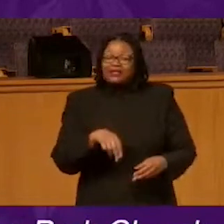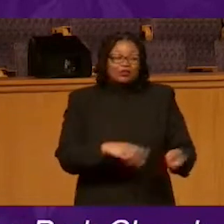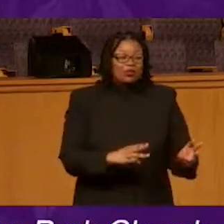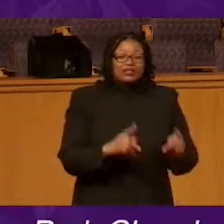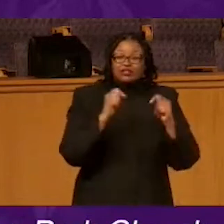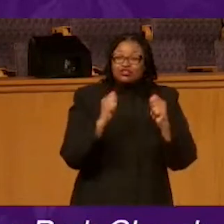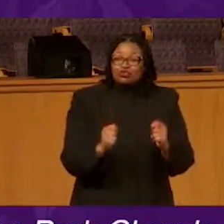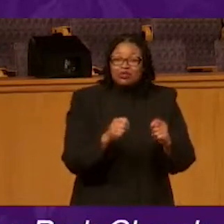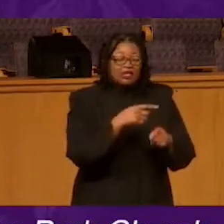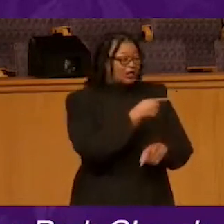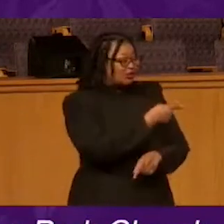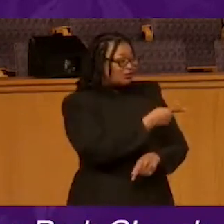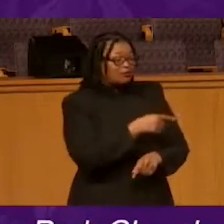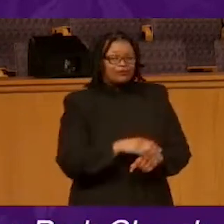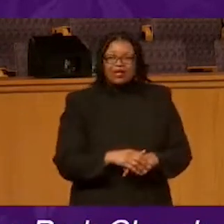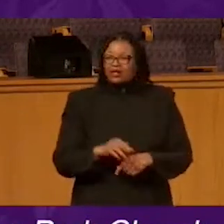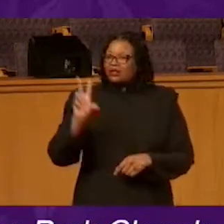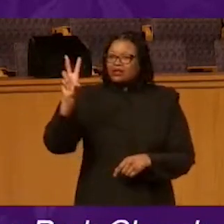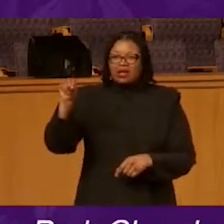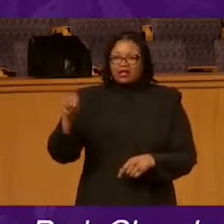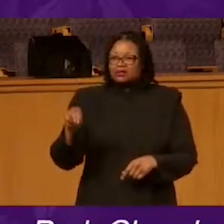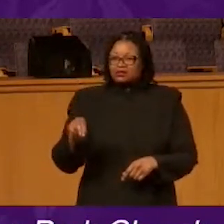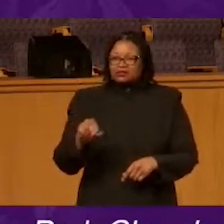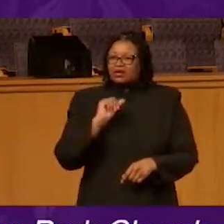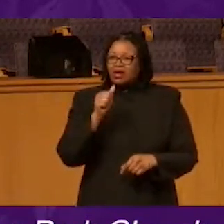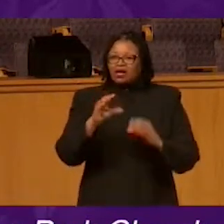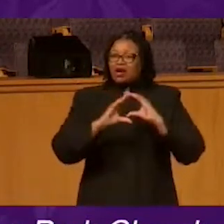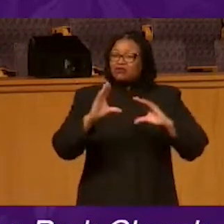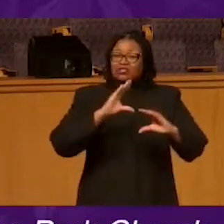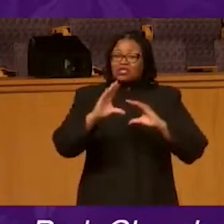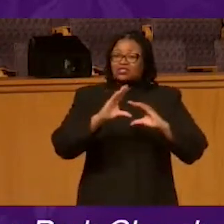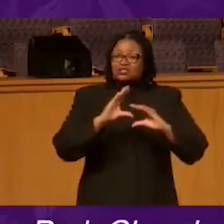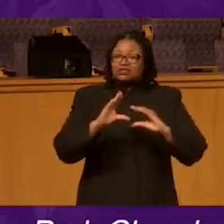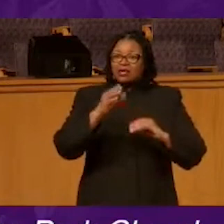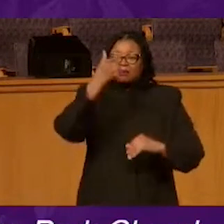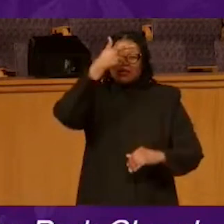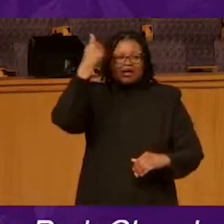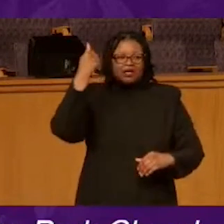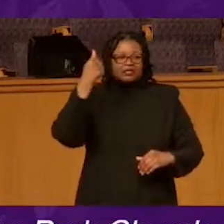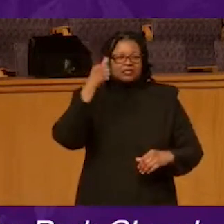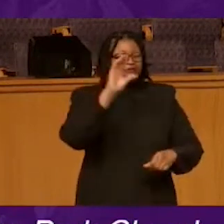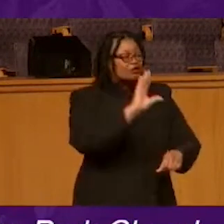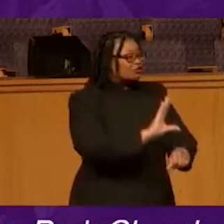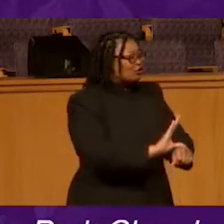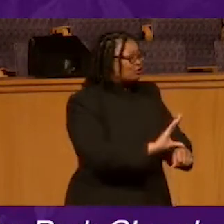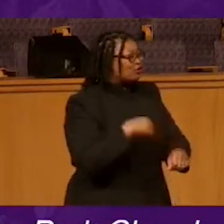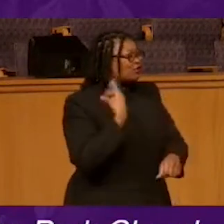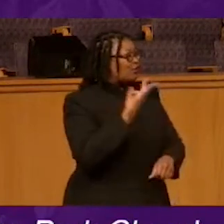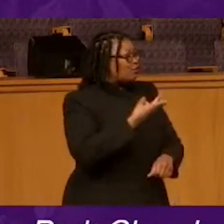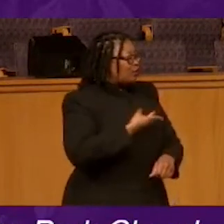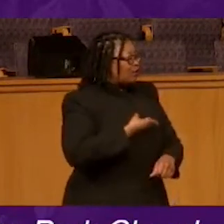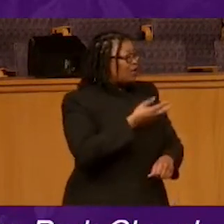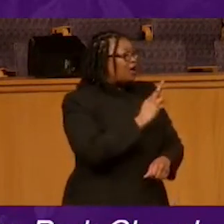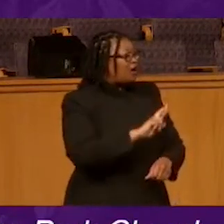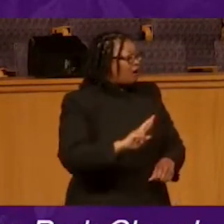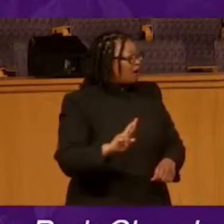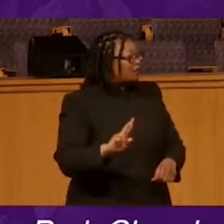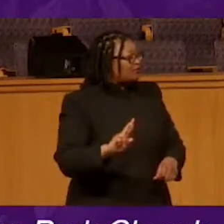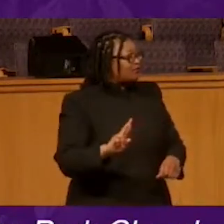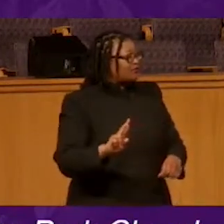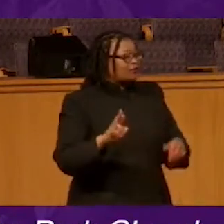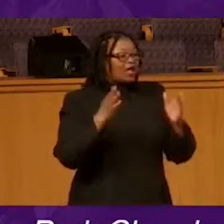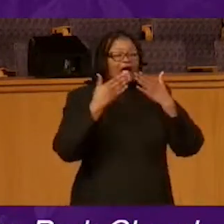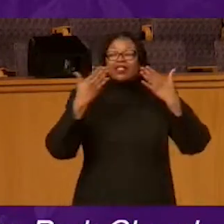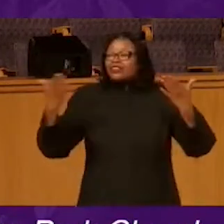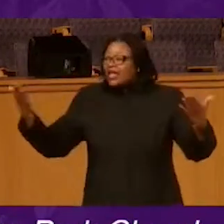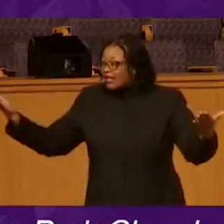you. That has not been a conversation because of the type of church that you have been. And I want to say